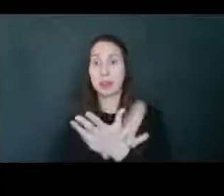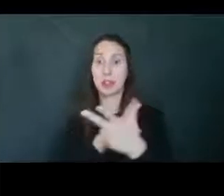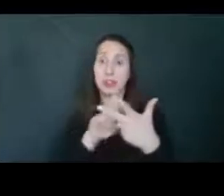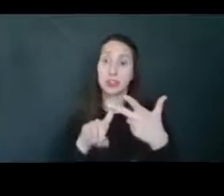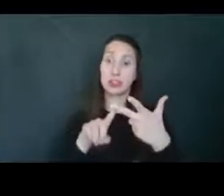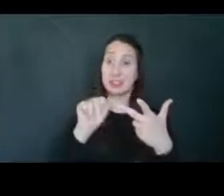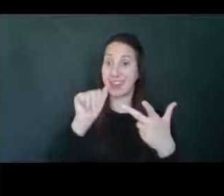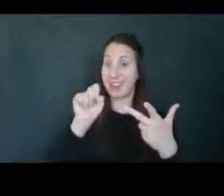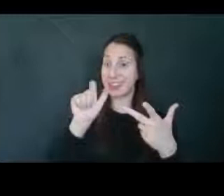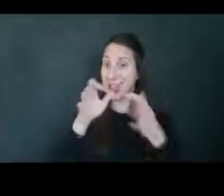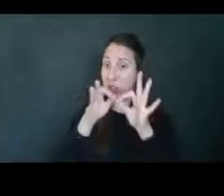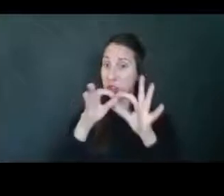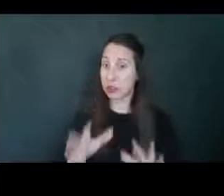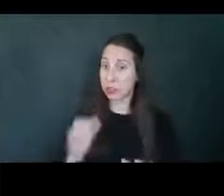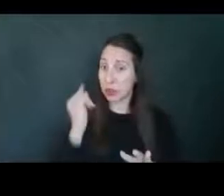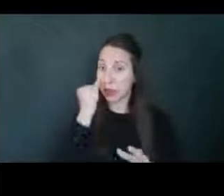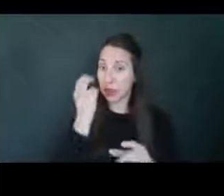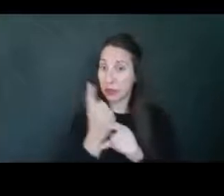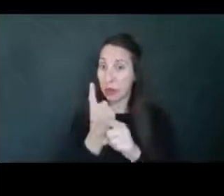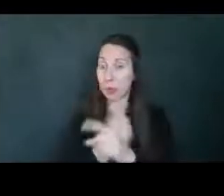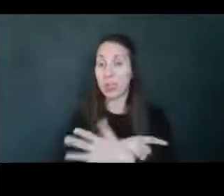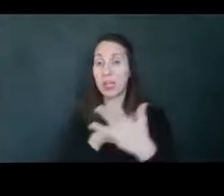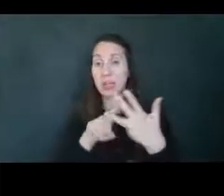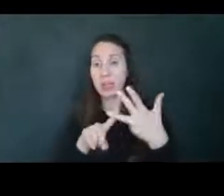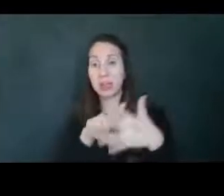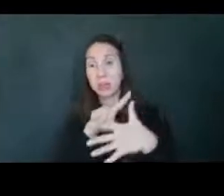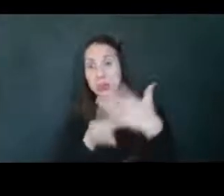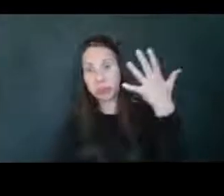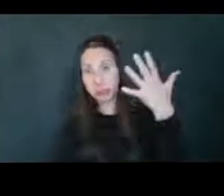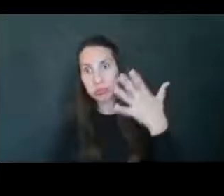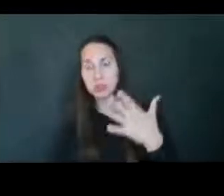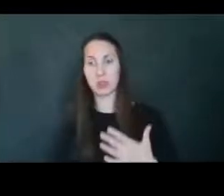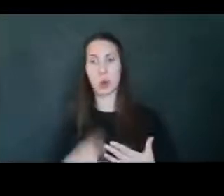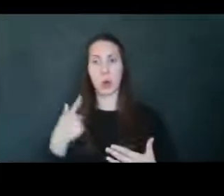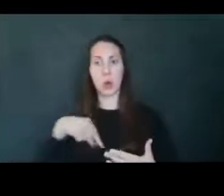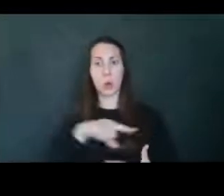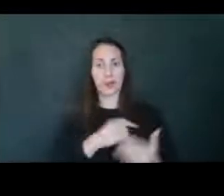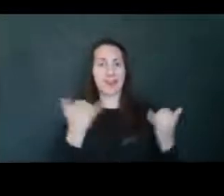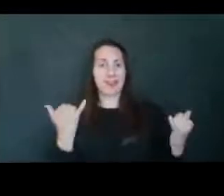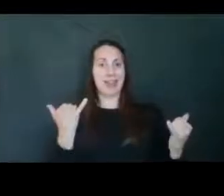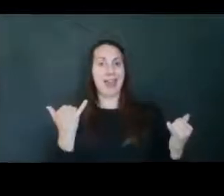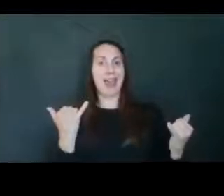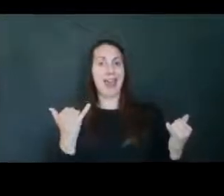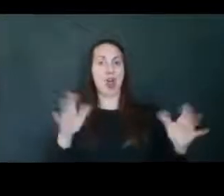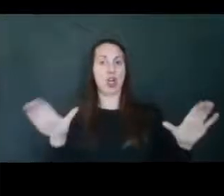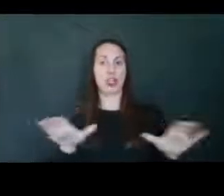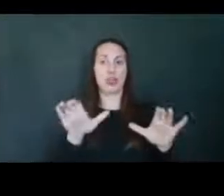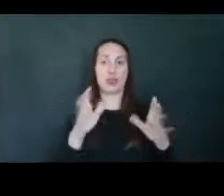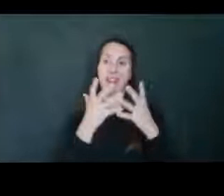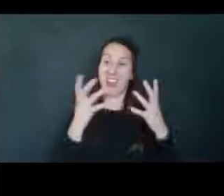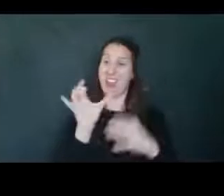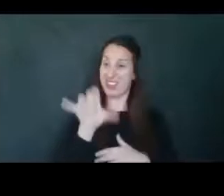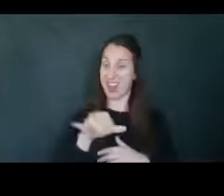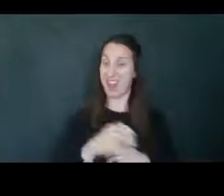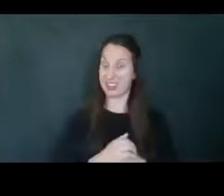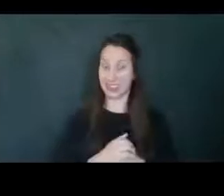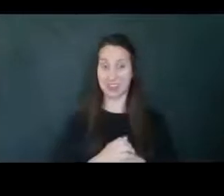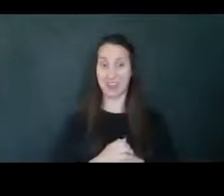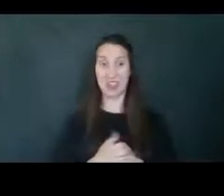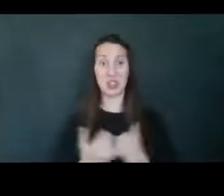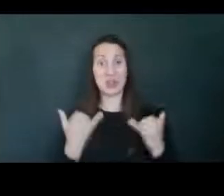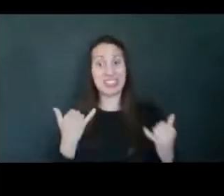when appropriate. We're doing a lot of this today. Real Abilities is definitely a model to follow.